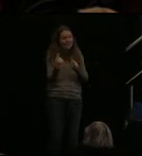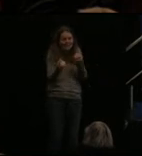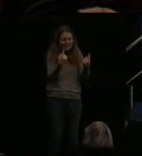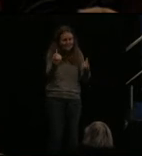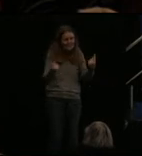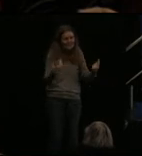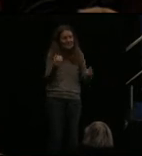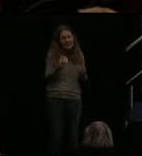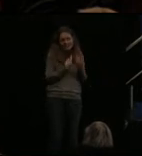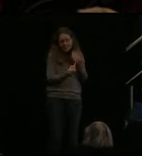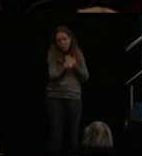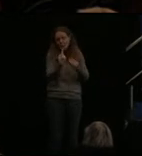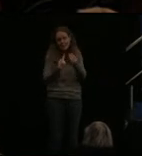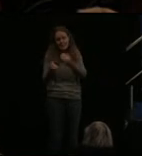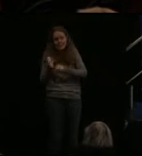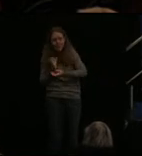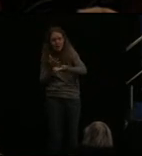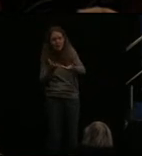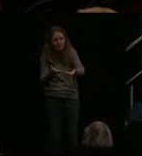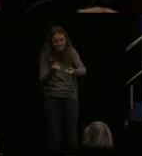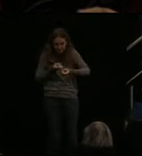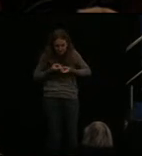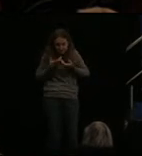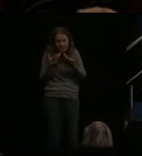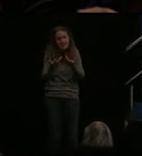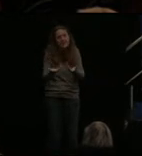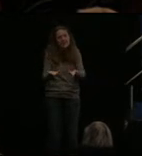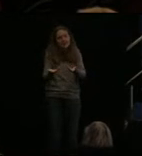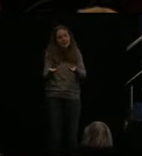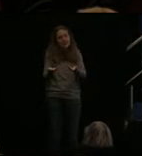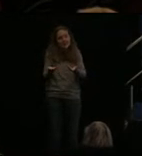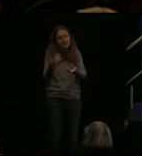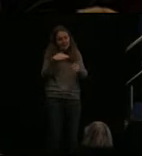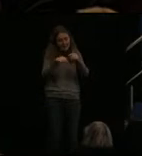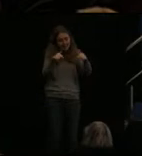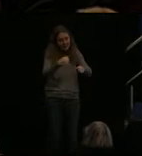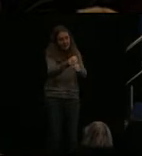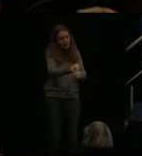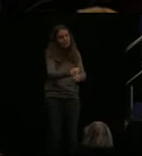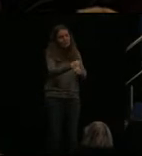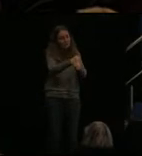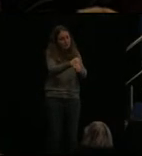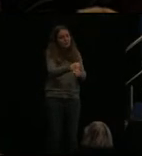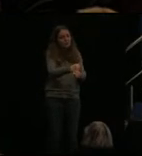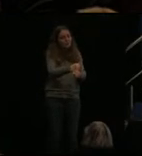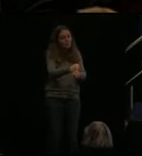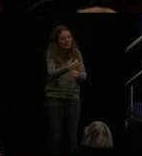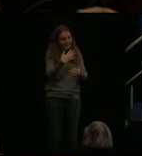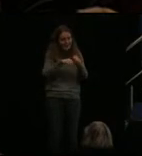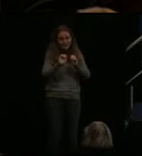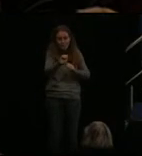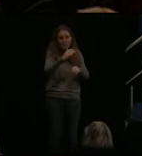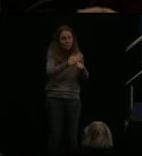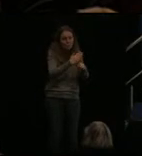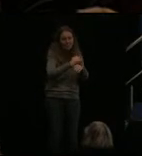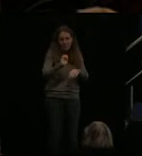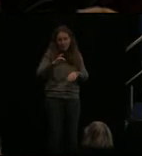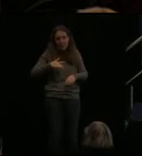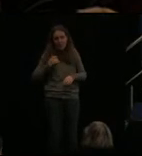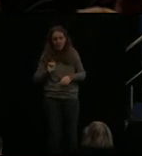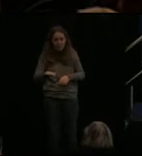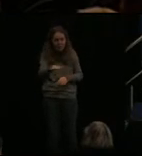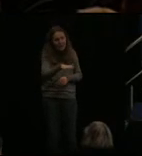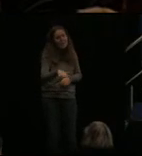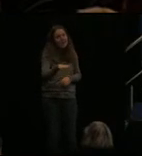has a unique offering to bring in this church, in your career, in your life, in your